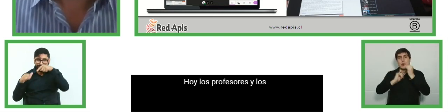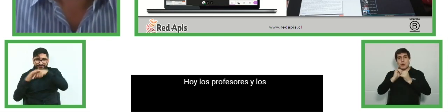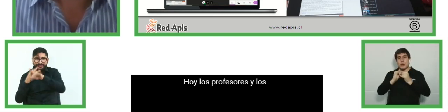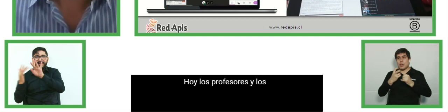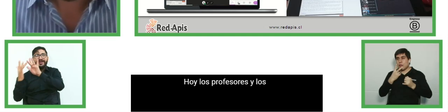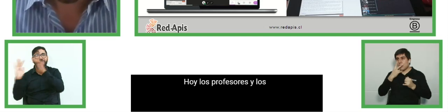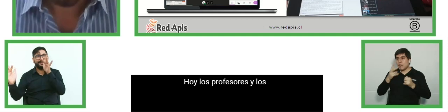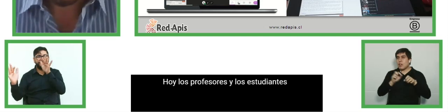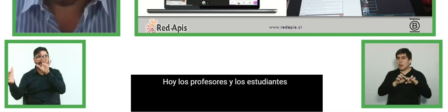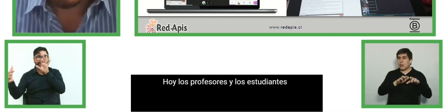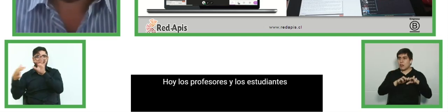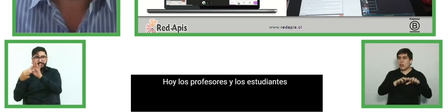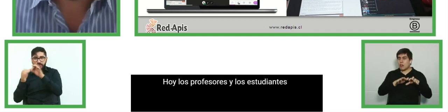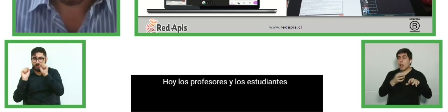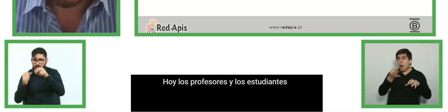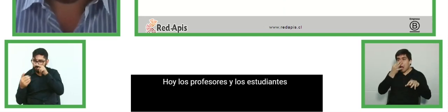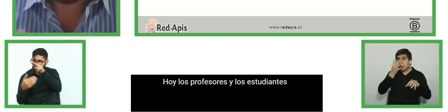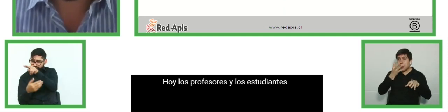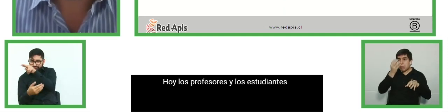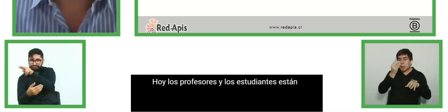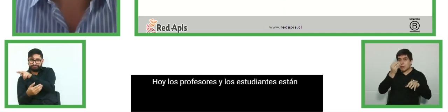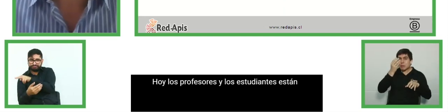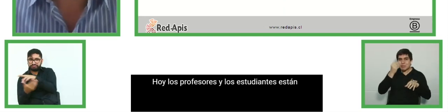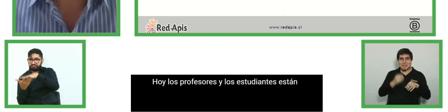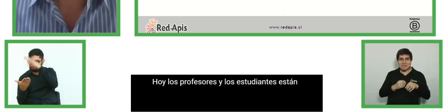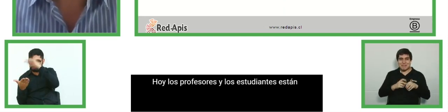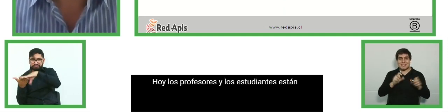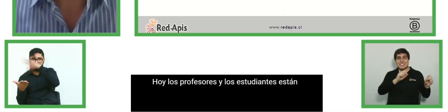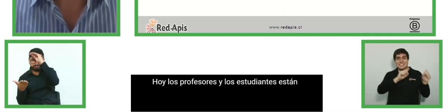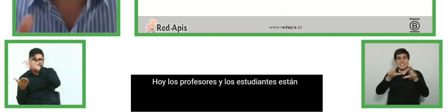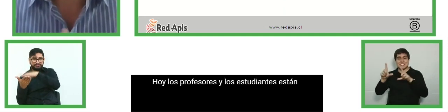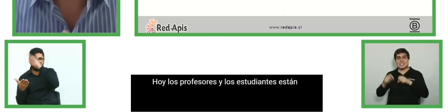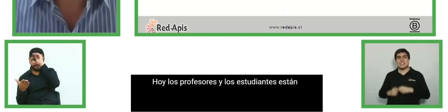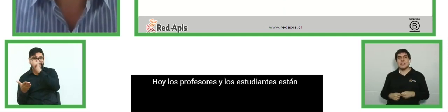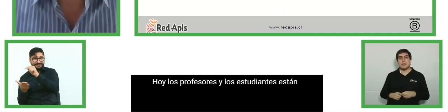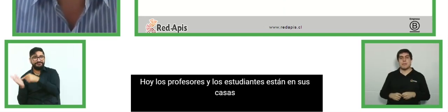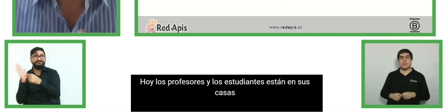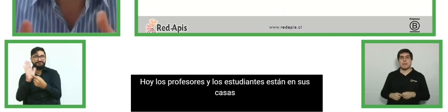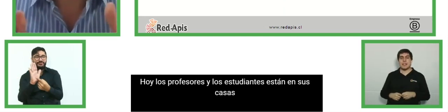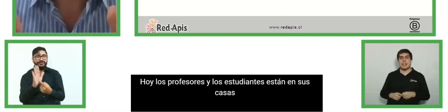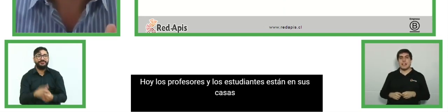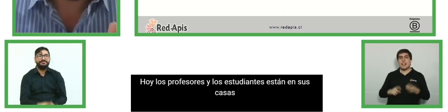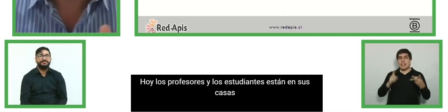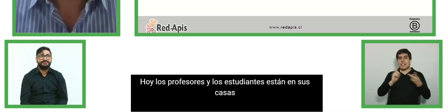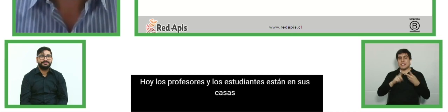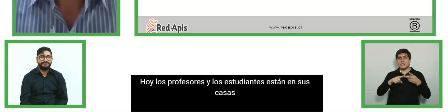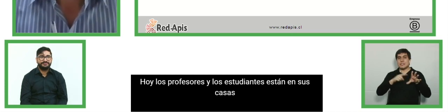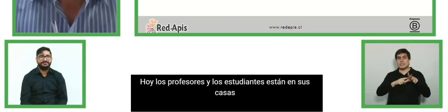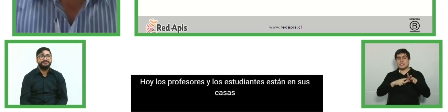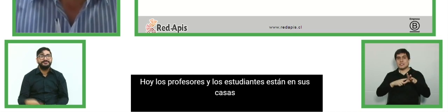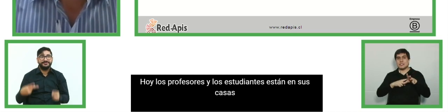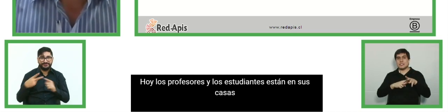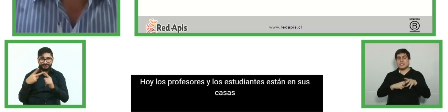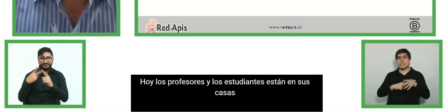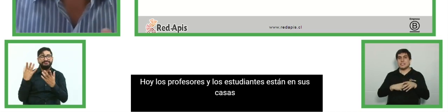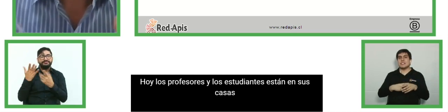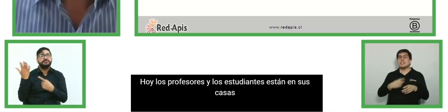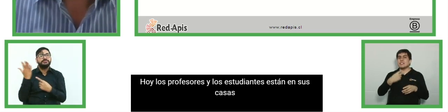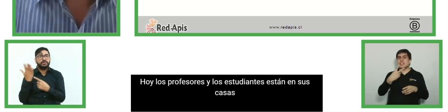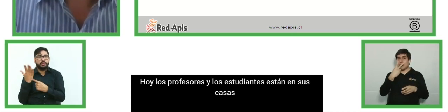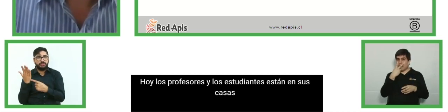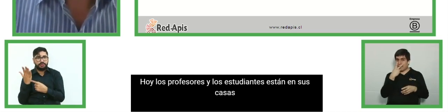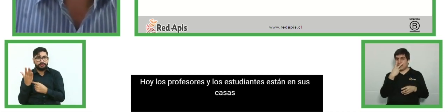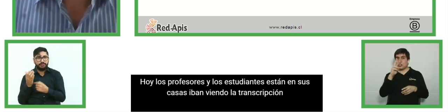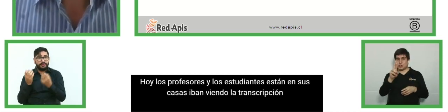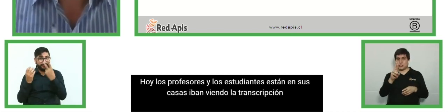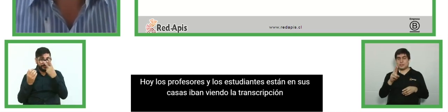the next one. And I'm going to show you the other technology, which is VoiceVisor. Very similar to this previous one from left to